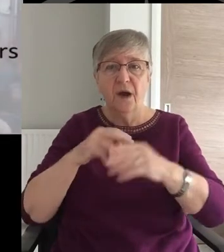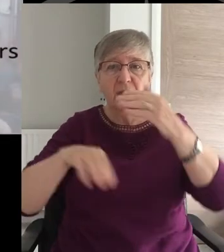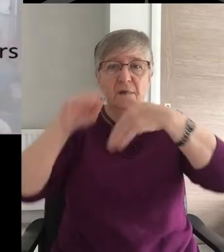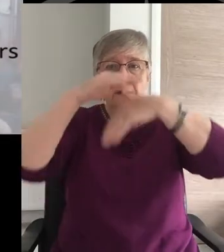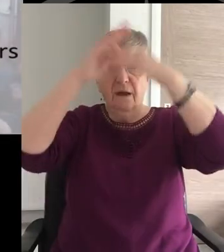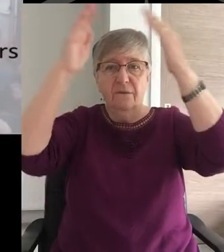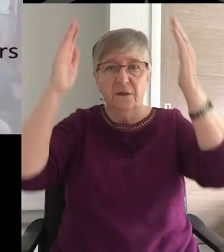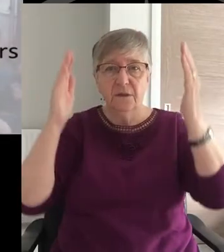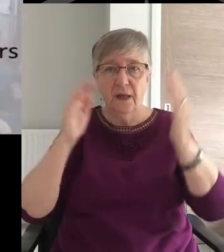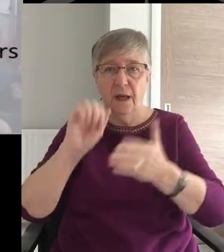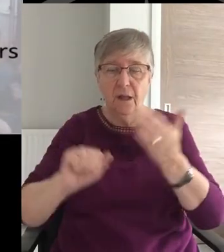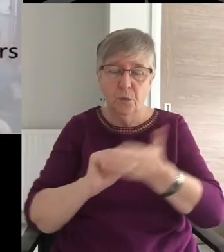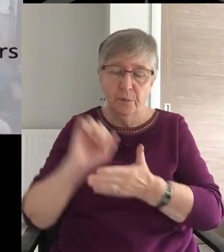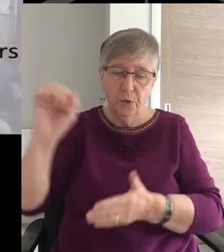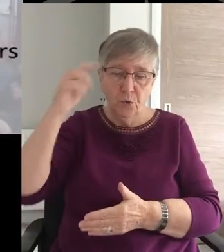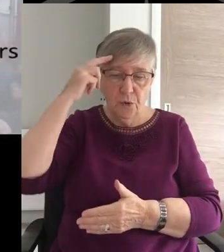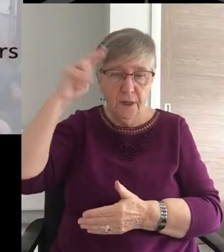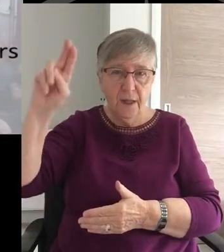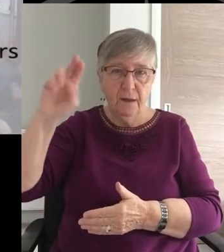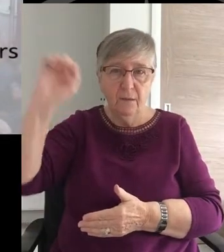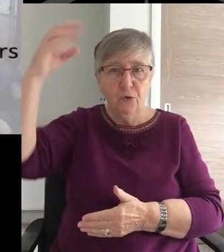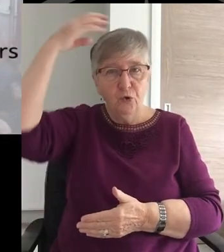heaven,